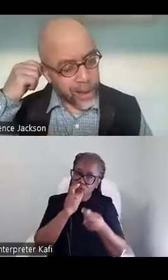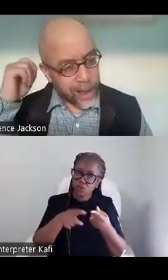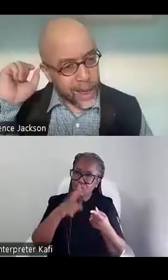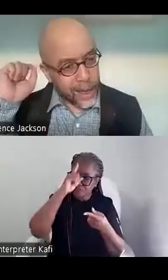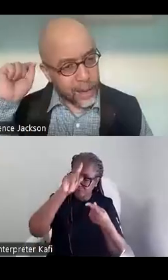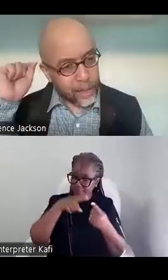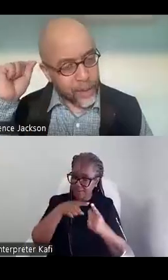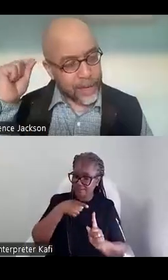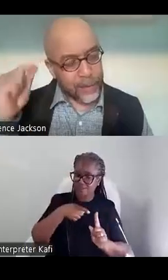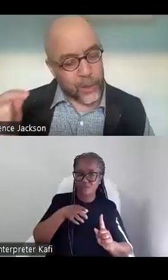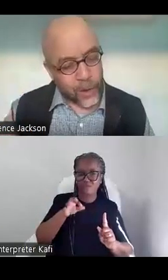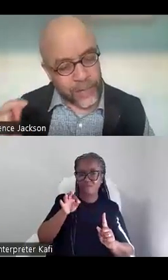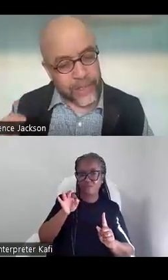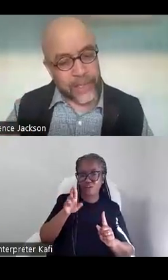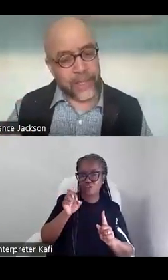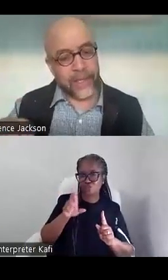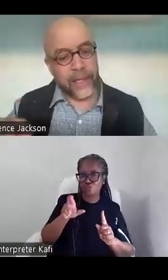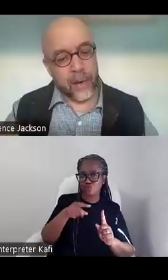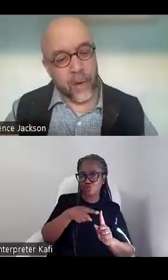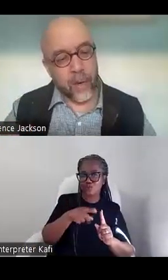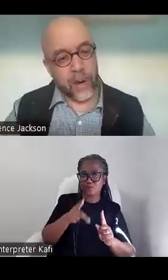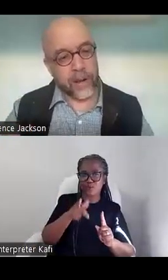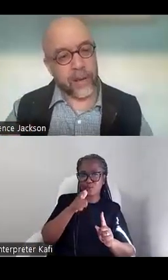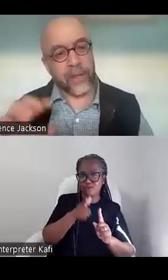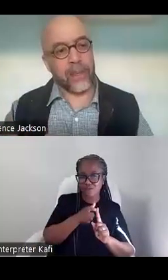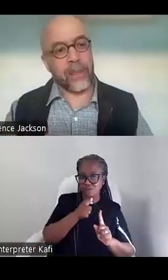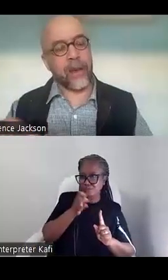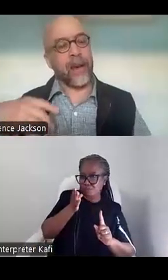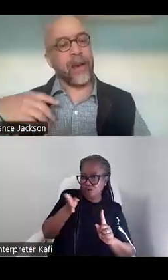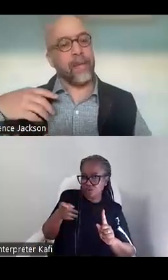Baltimore, sort of insisting on